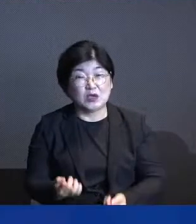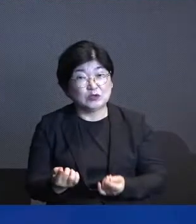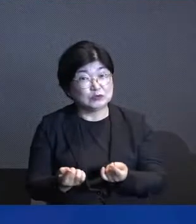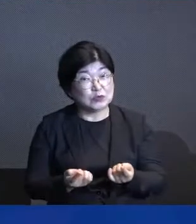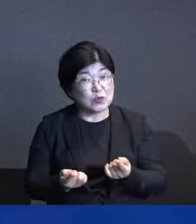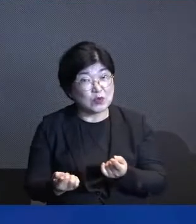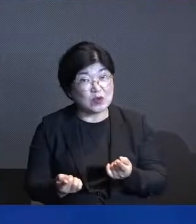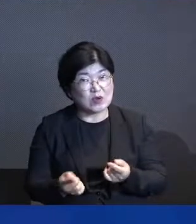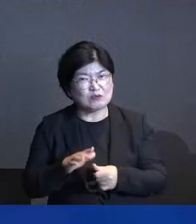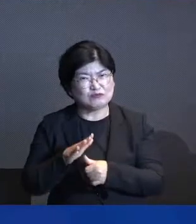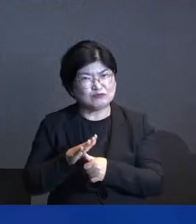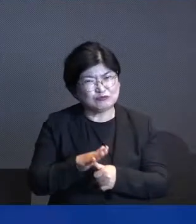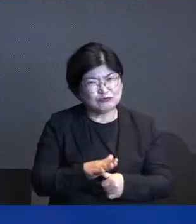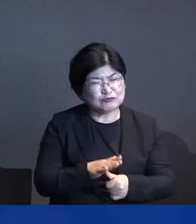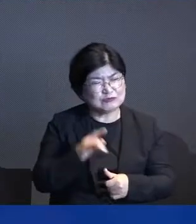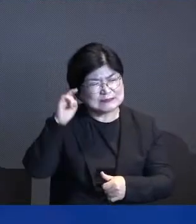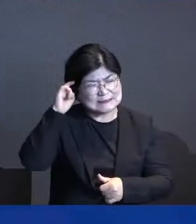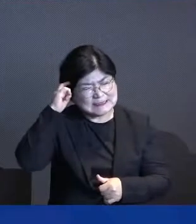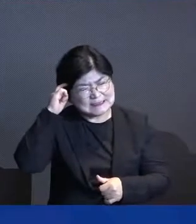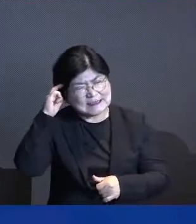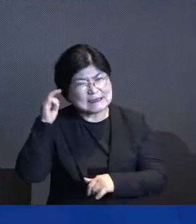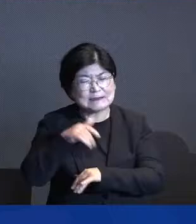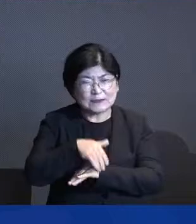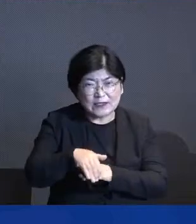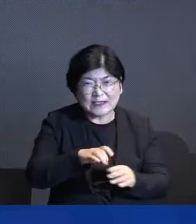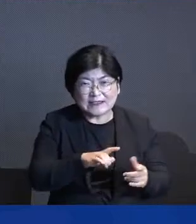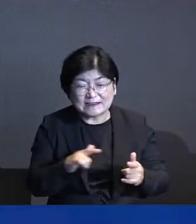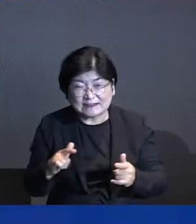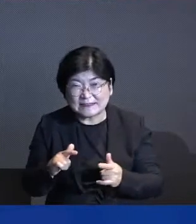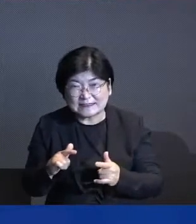thinking, planning occurs.